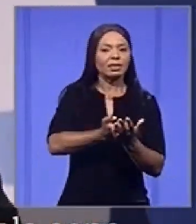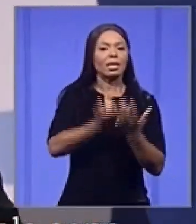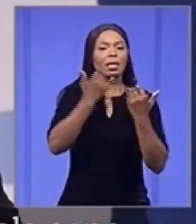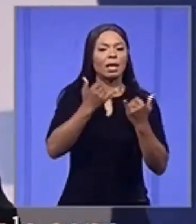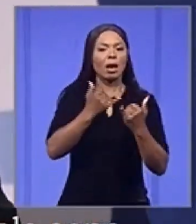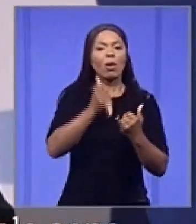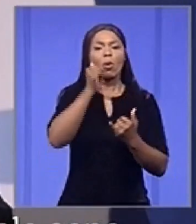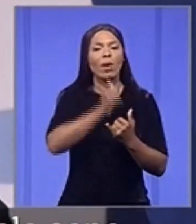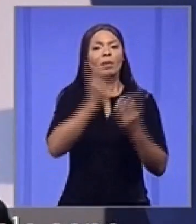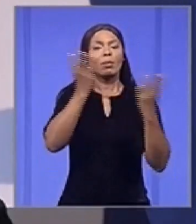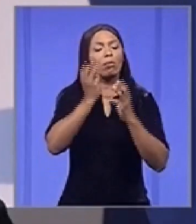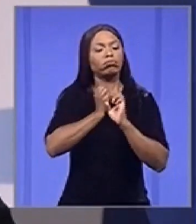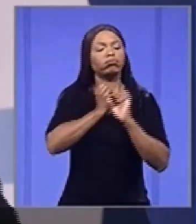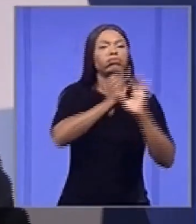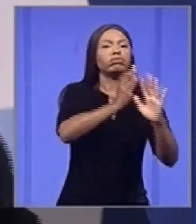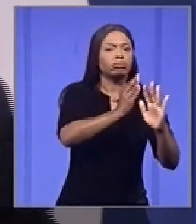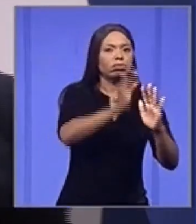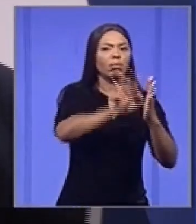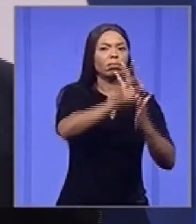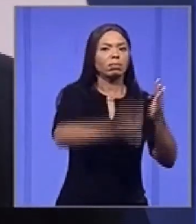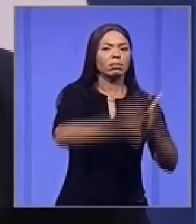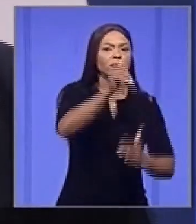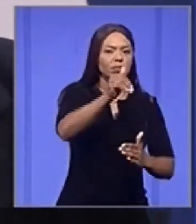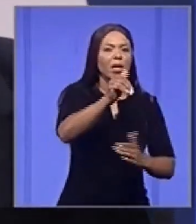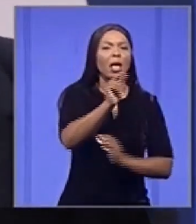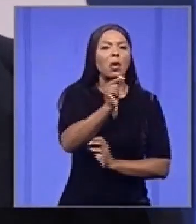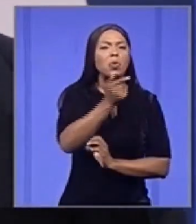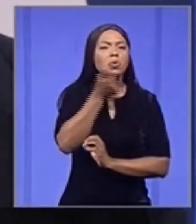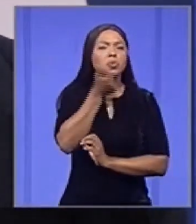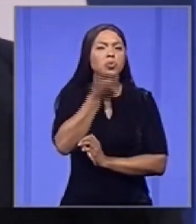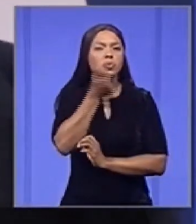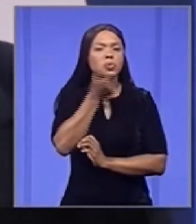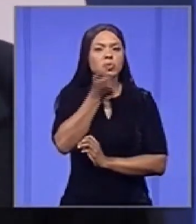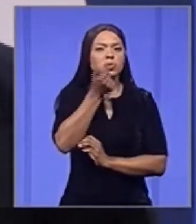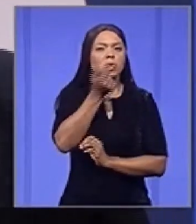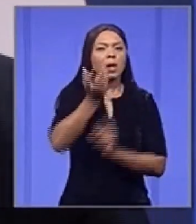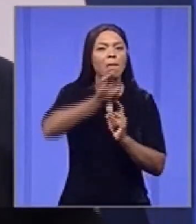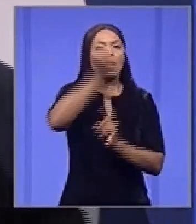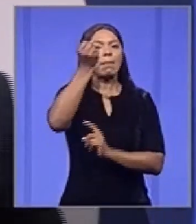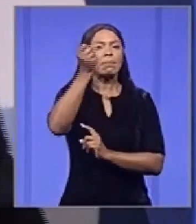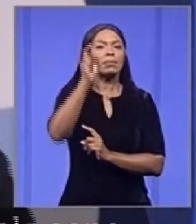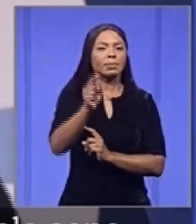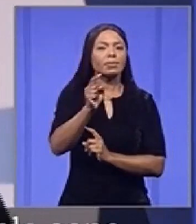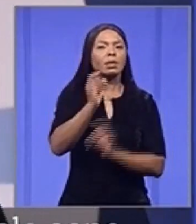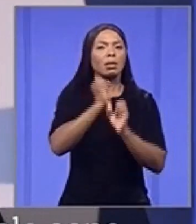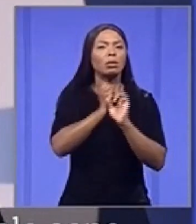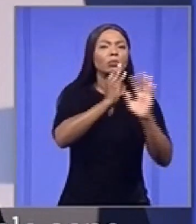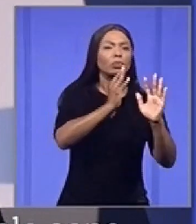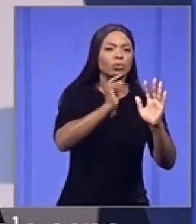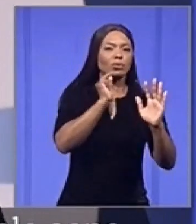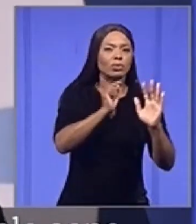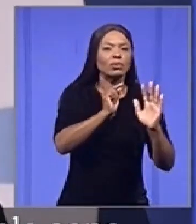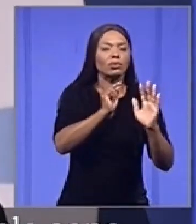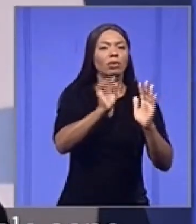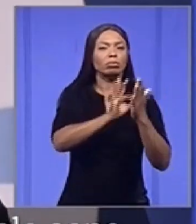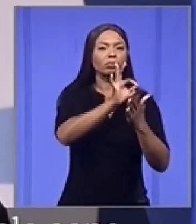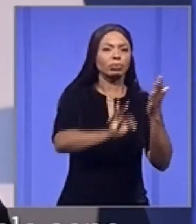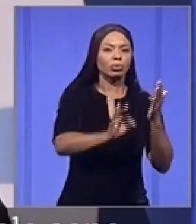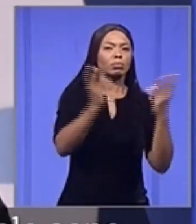last couple of elections, we were very close to the outcome of our polling. So we have